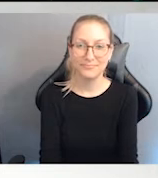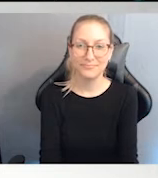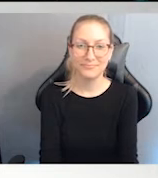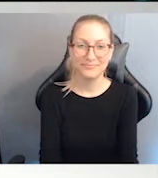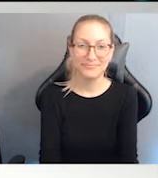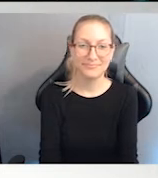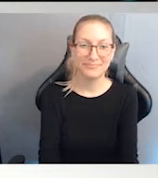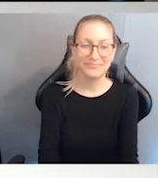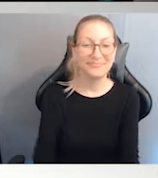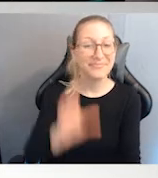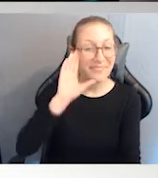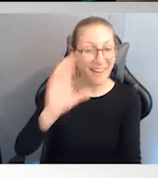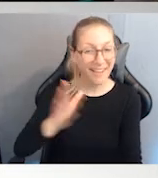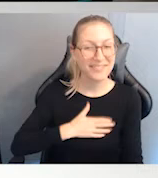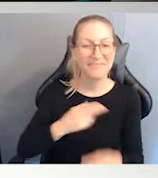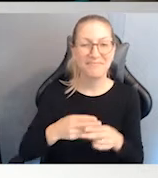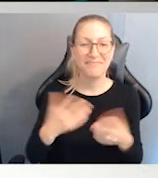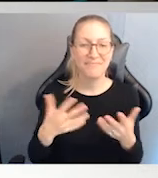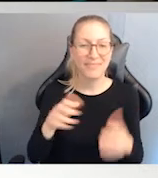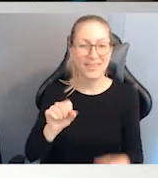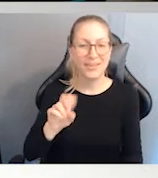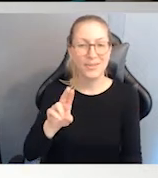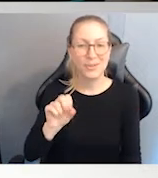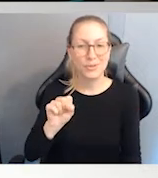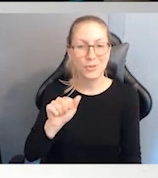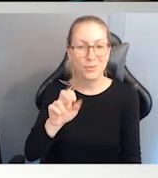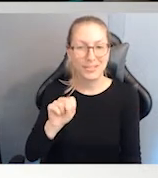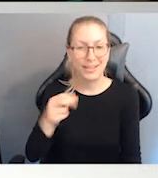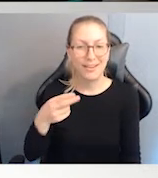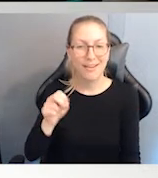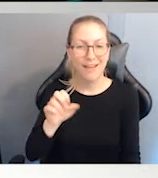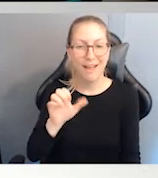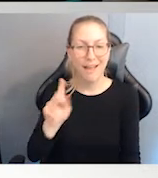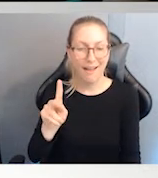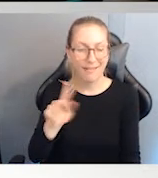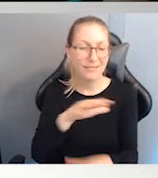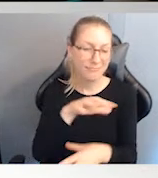My name is Susan Heck. I'm a part of Sufi.